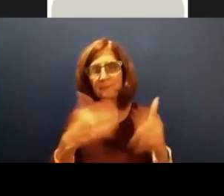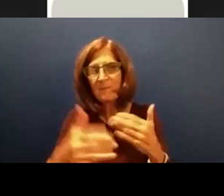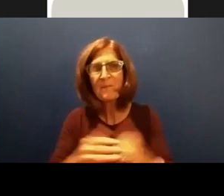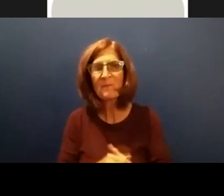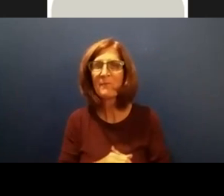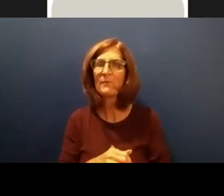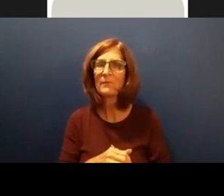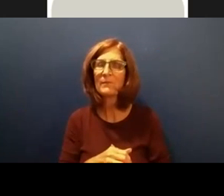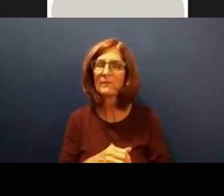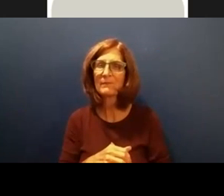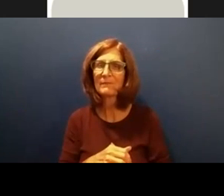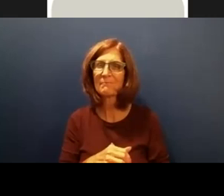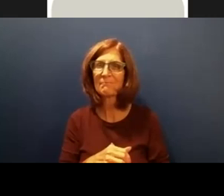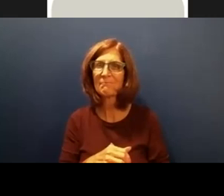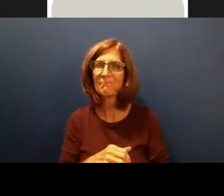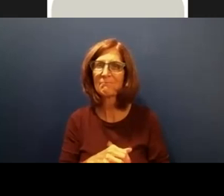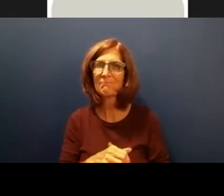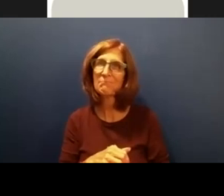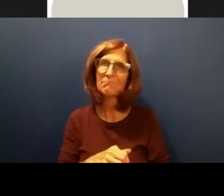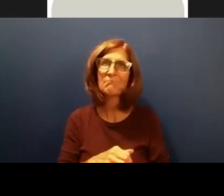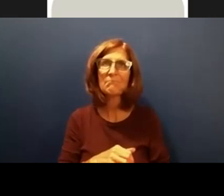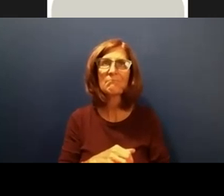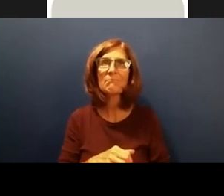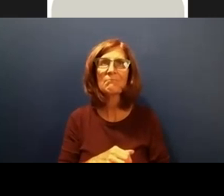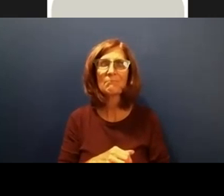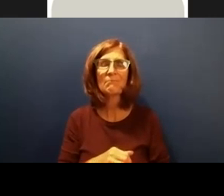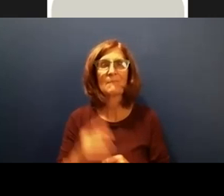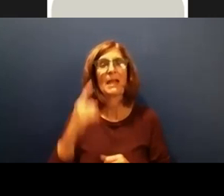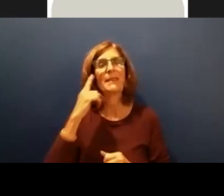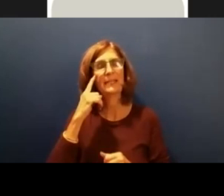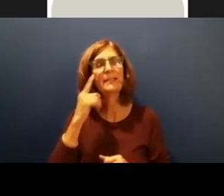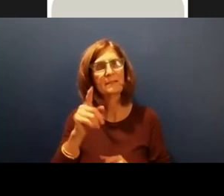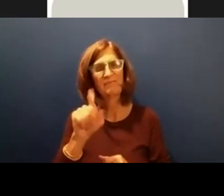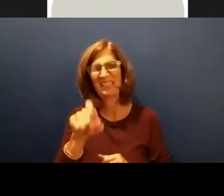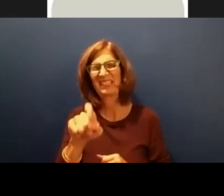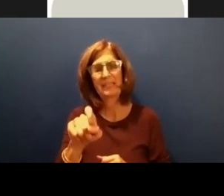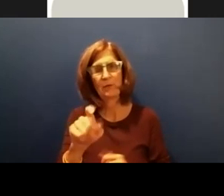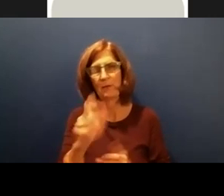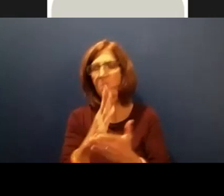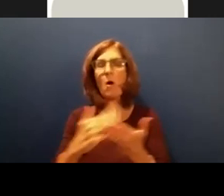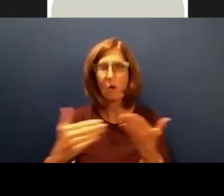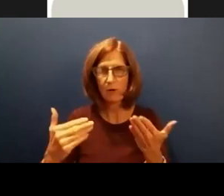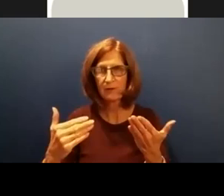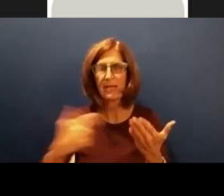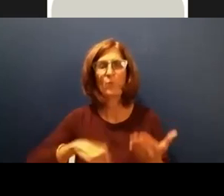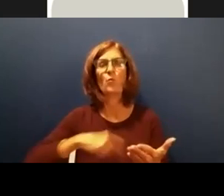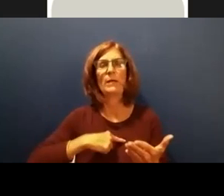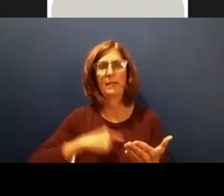I think this is sort of a necessary step in getting the information to all of us so that we can really